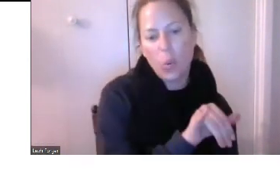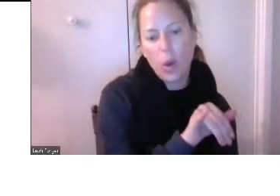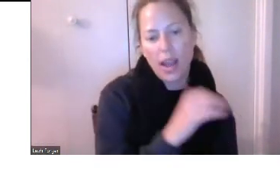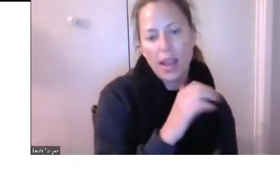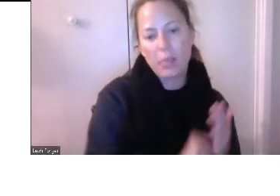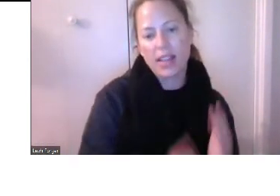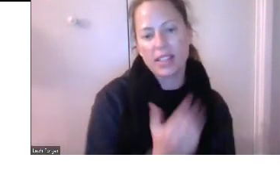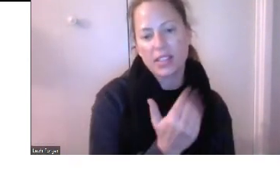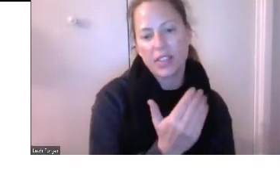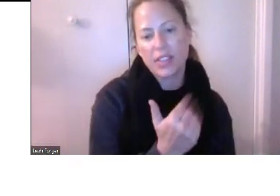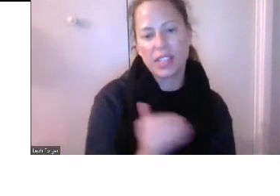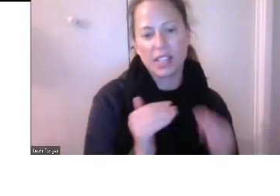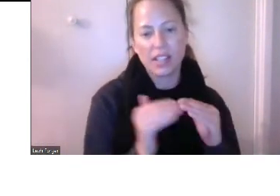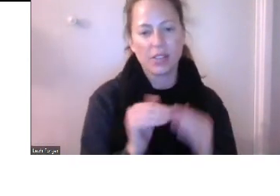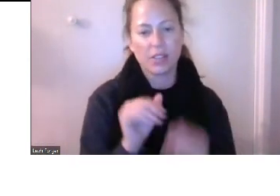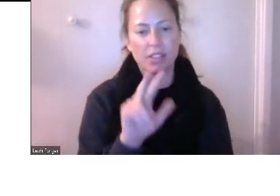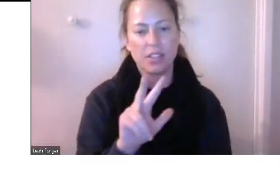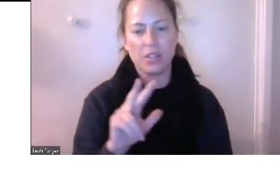100.